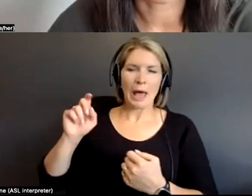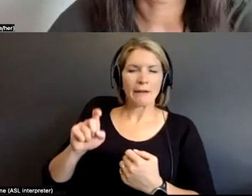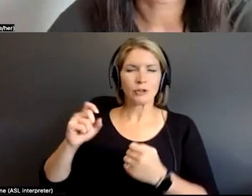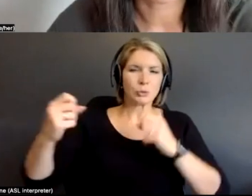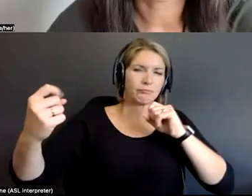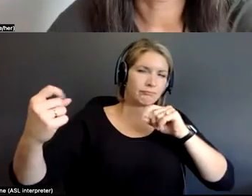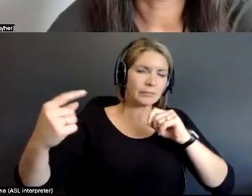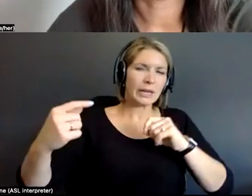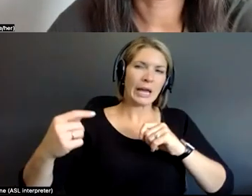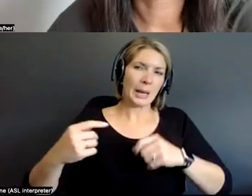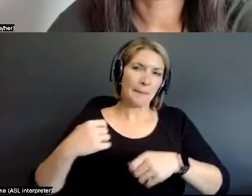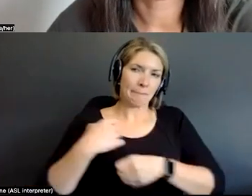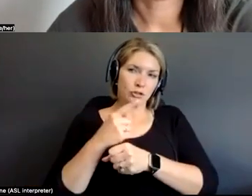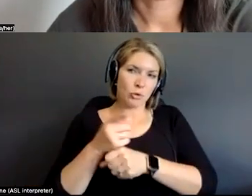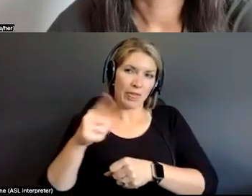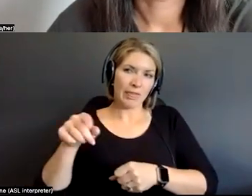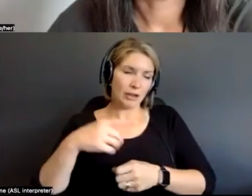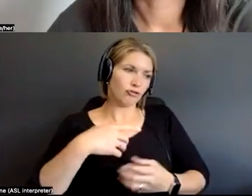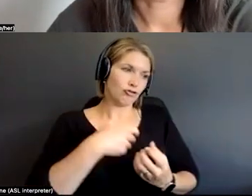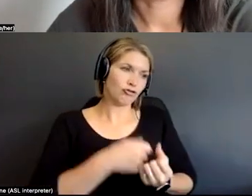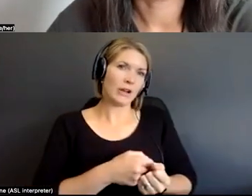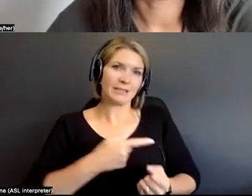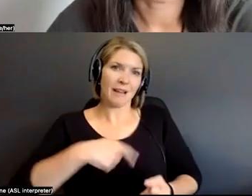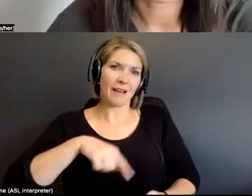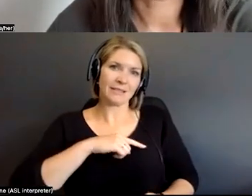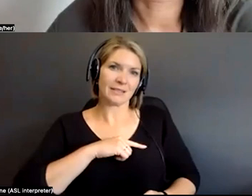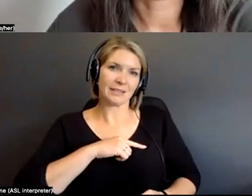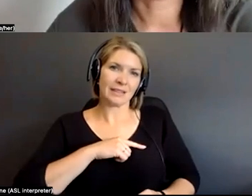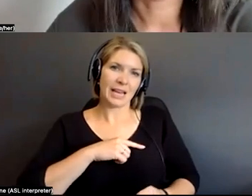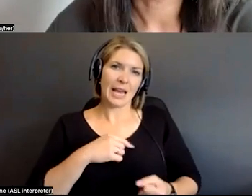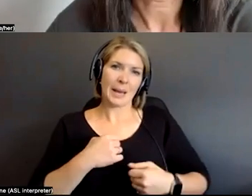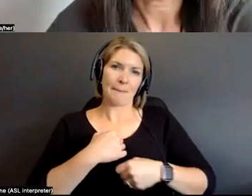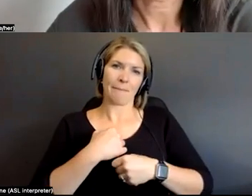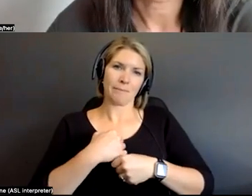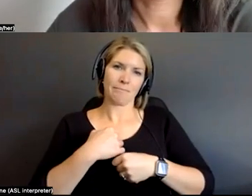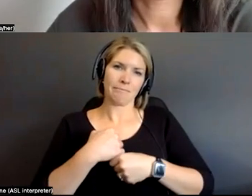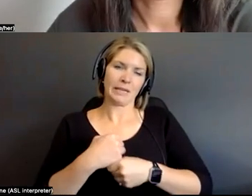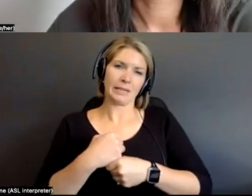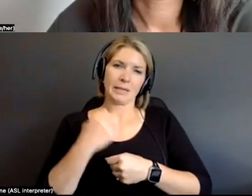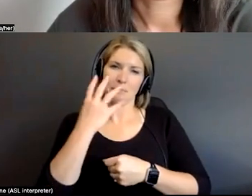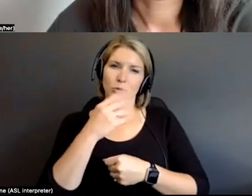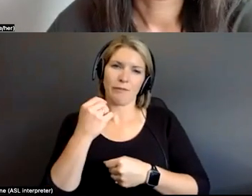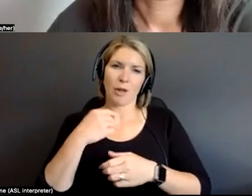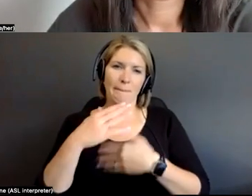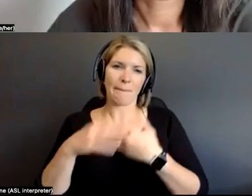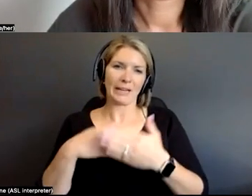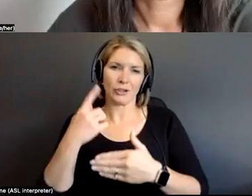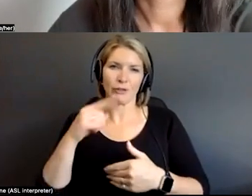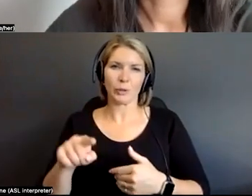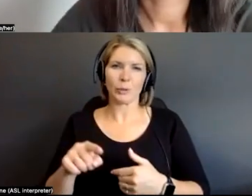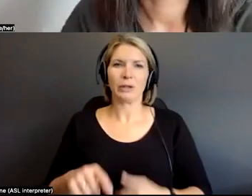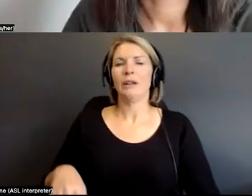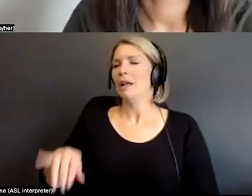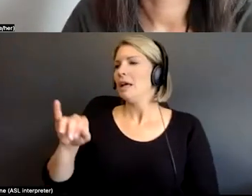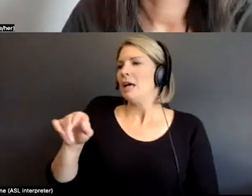trust us and we'll create a great, beautiful package for you. Right. Jasmine, what about you as somebody who